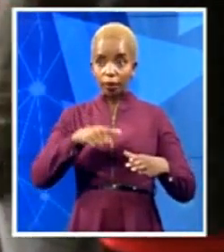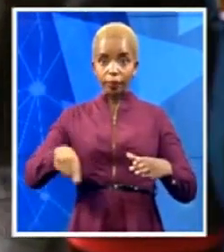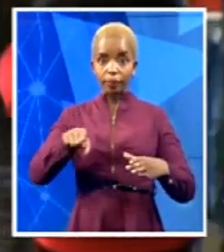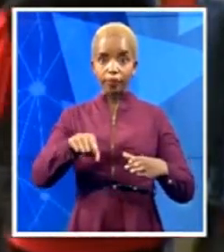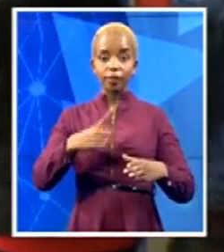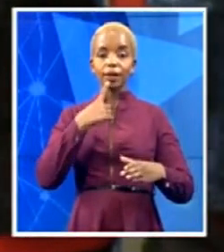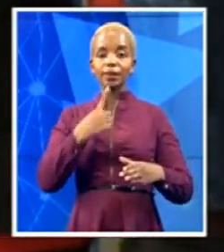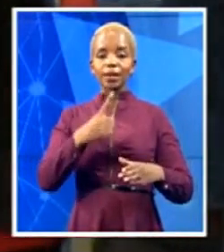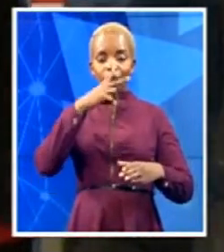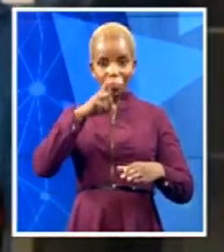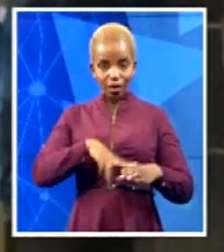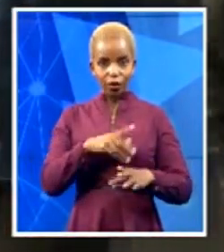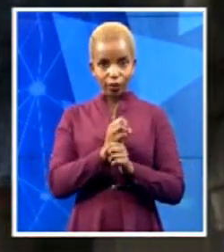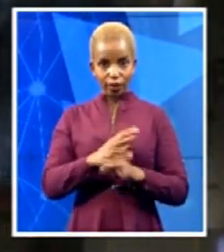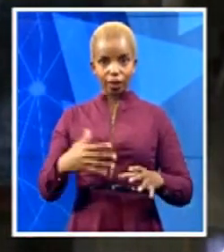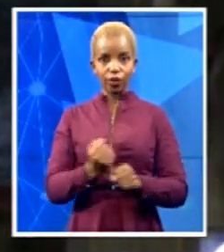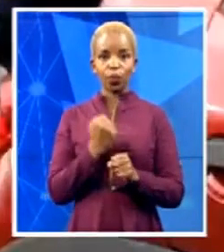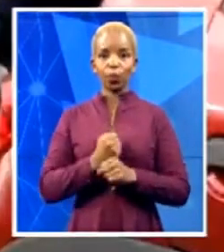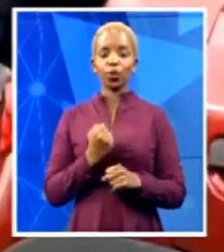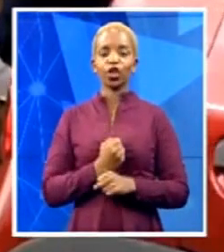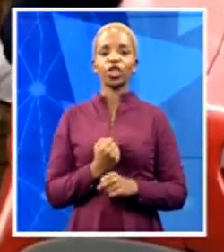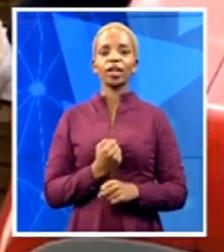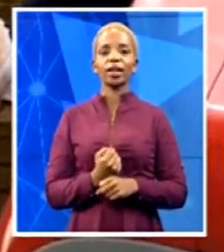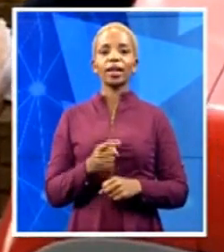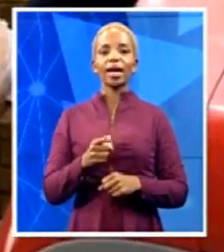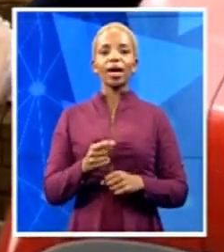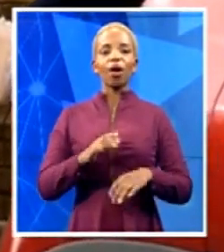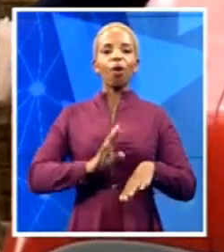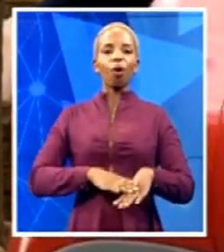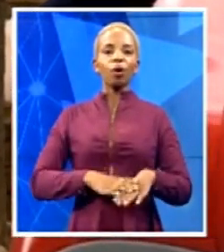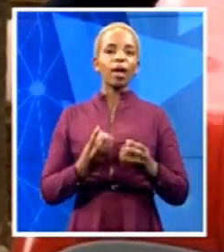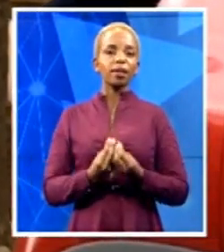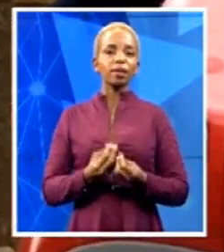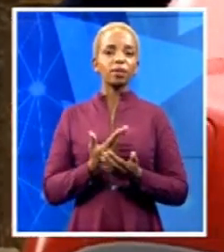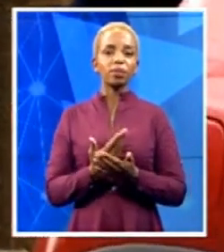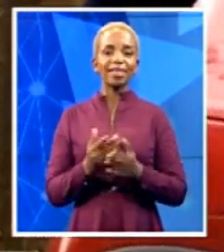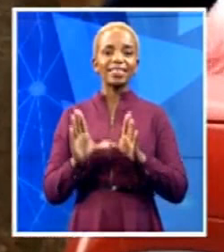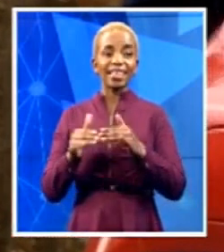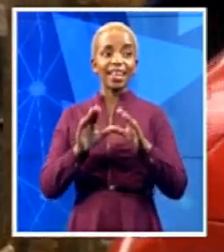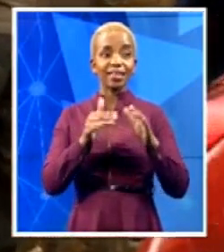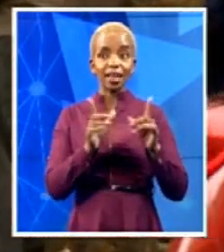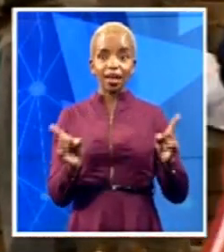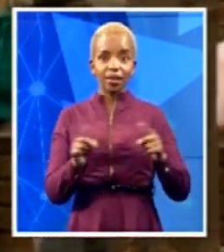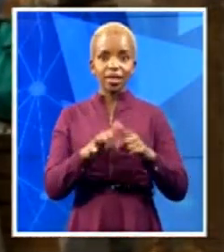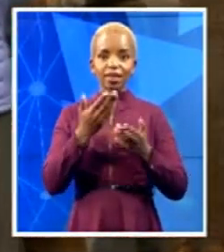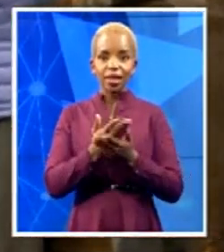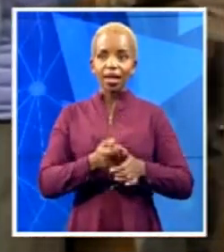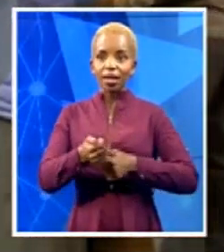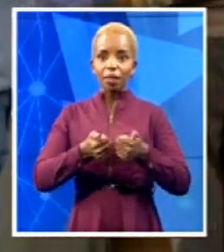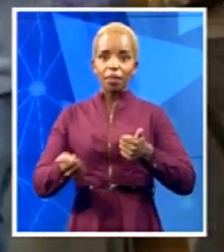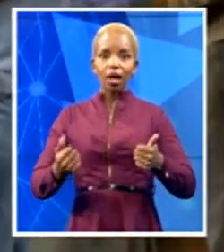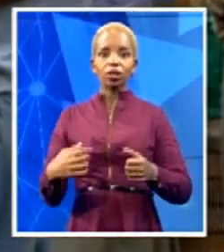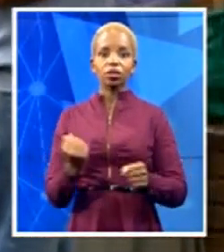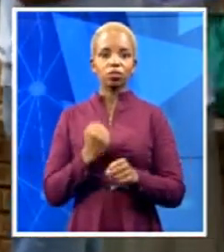on sectors that can recover very quickly and get back to work, because we cannot sustain a lockdown